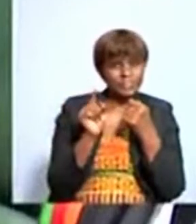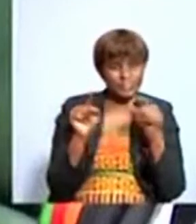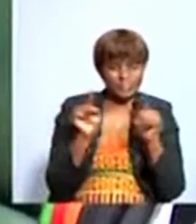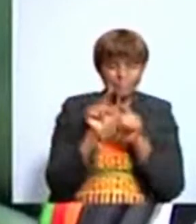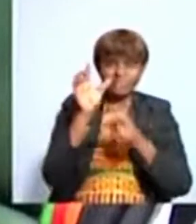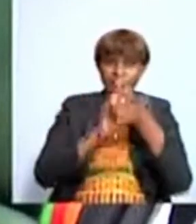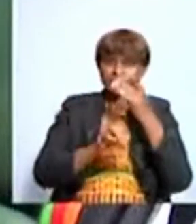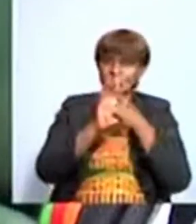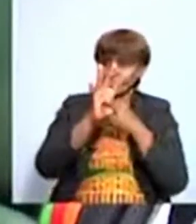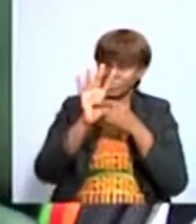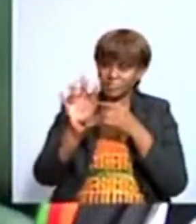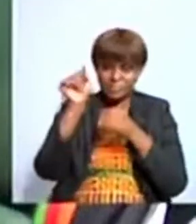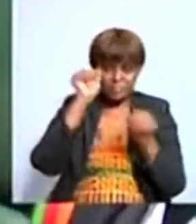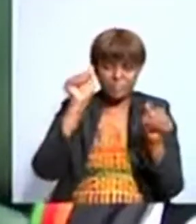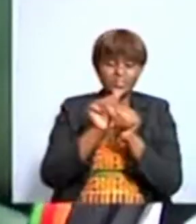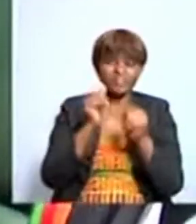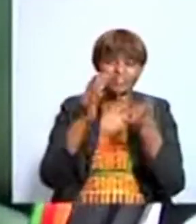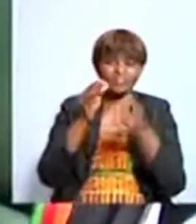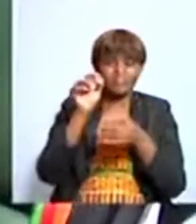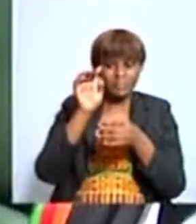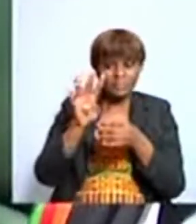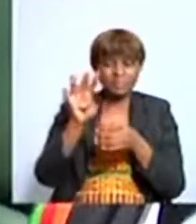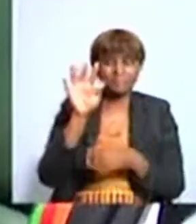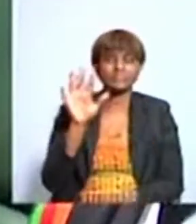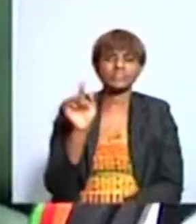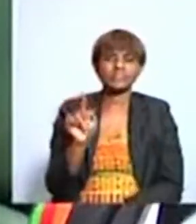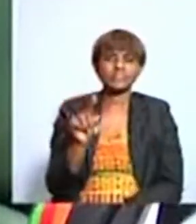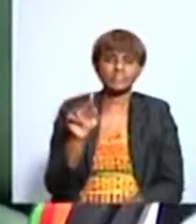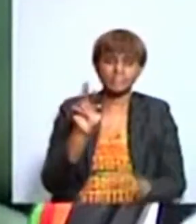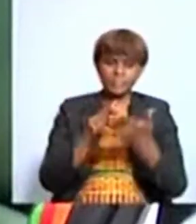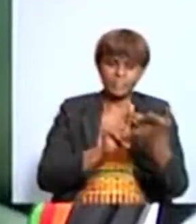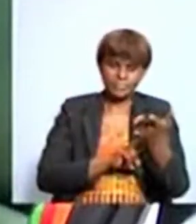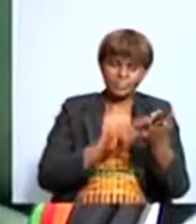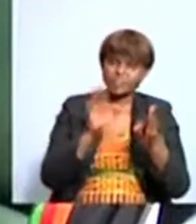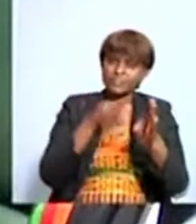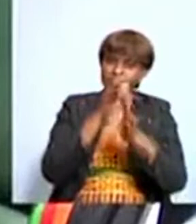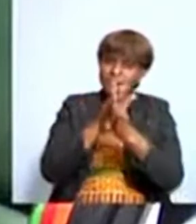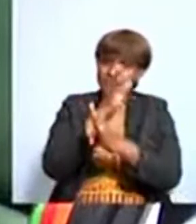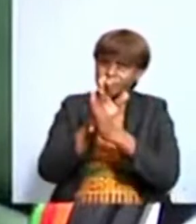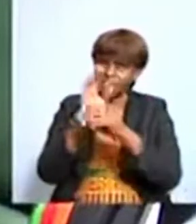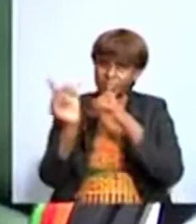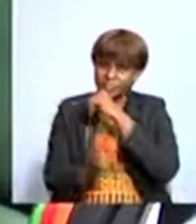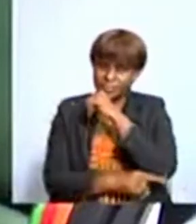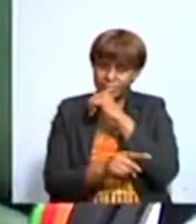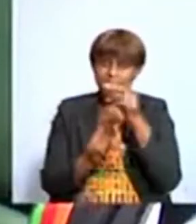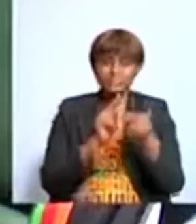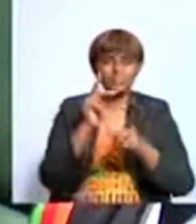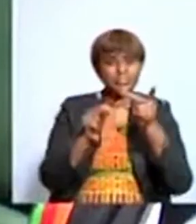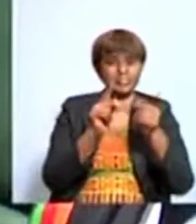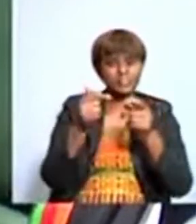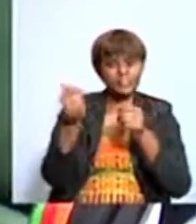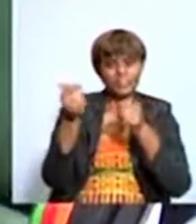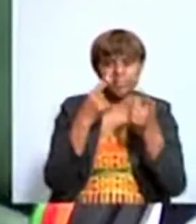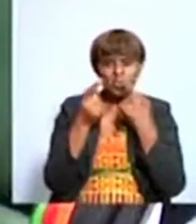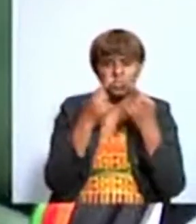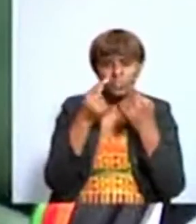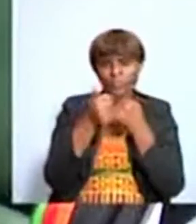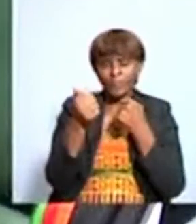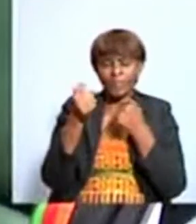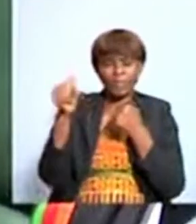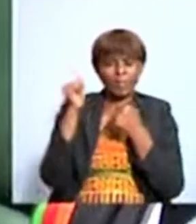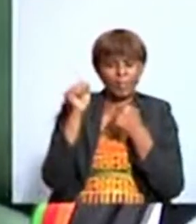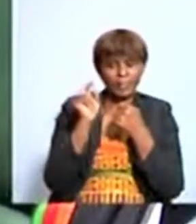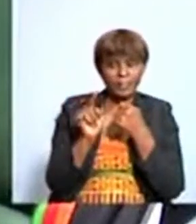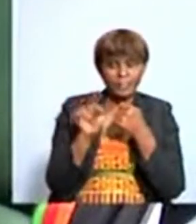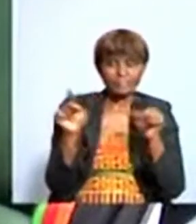clause 44 is agreed to. Clause 45, rules relating to disciplinary proceedings. Any debate, any